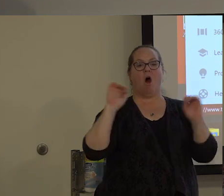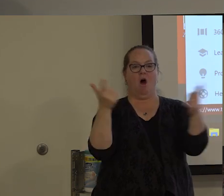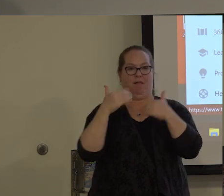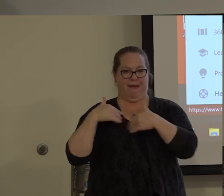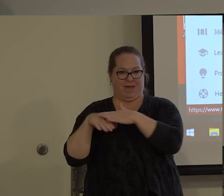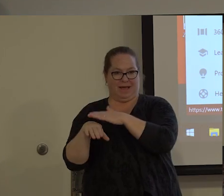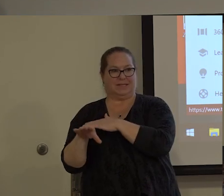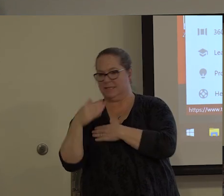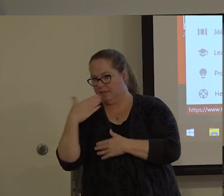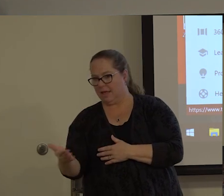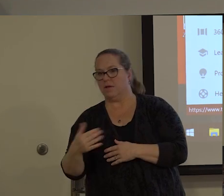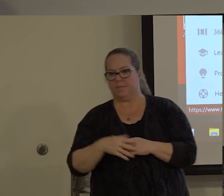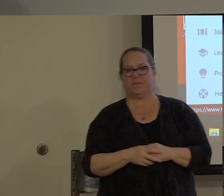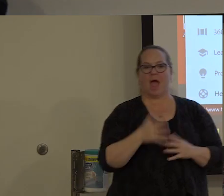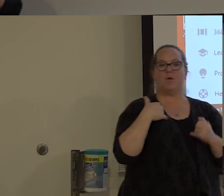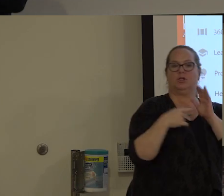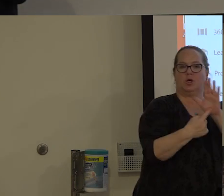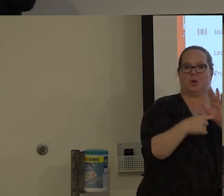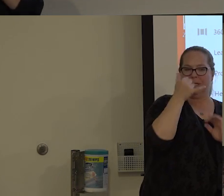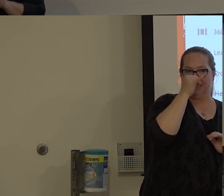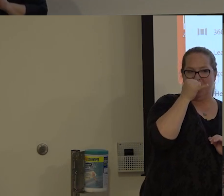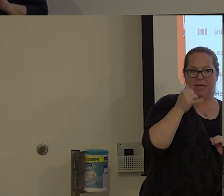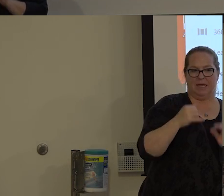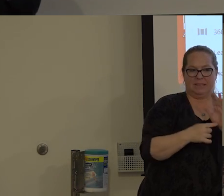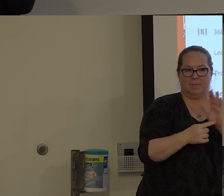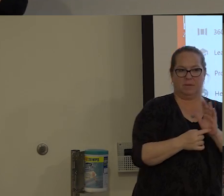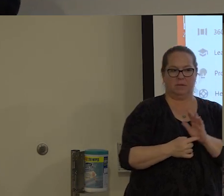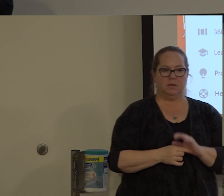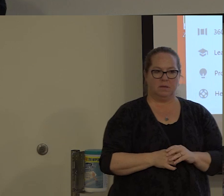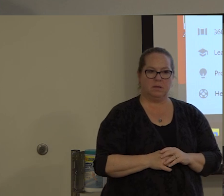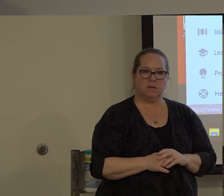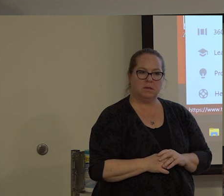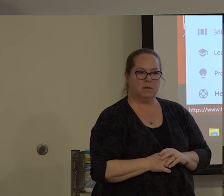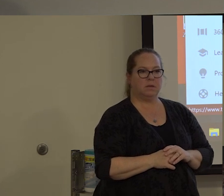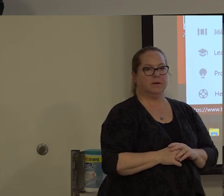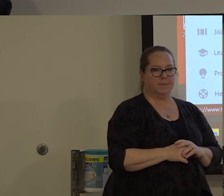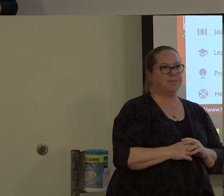going to show you a very silly example, so please don't judge because I just made this.